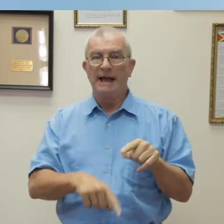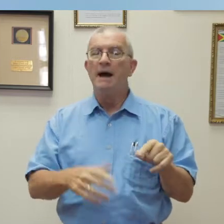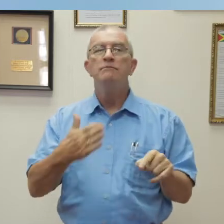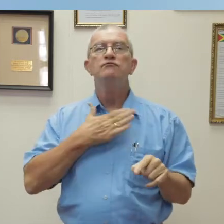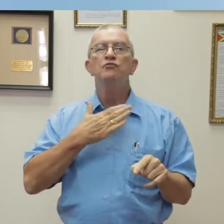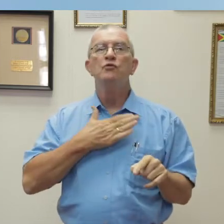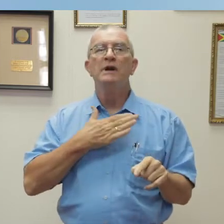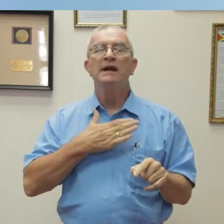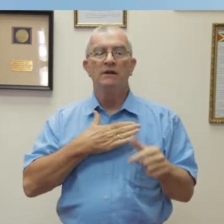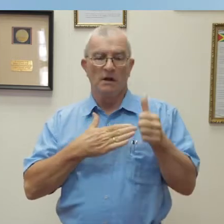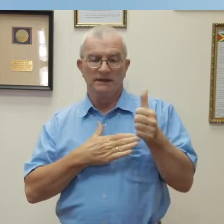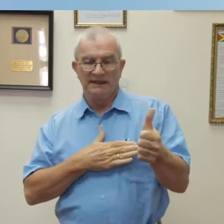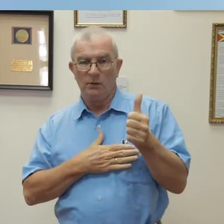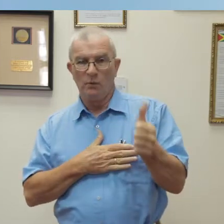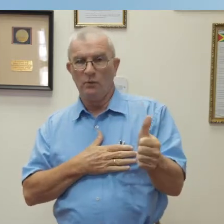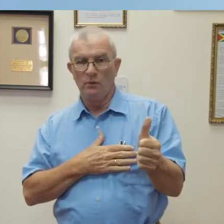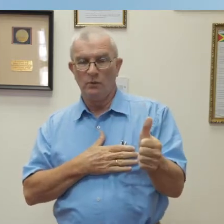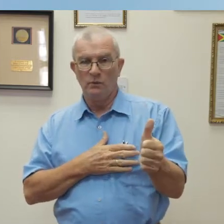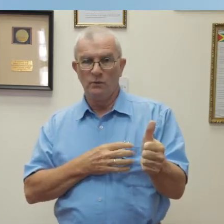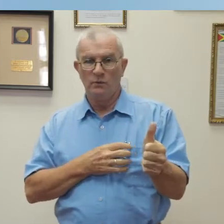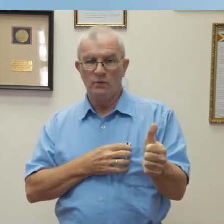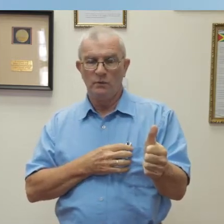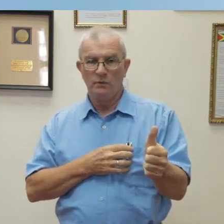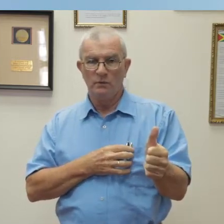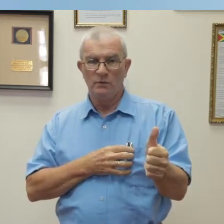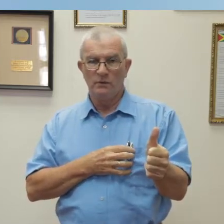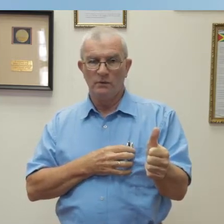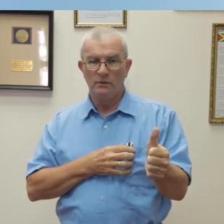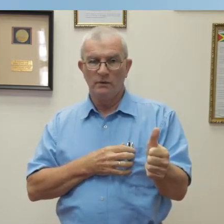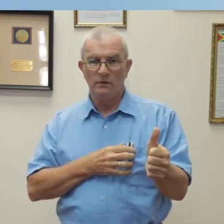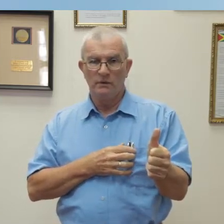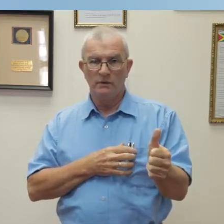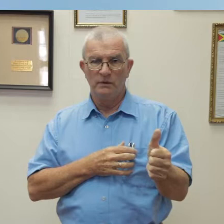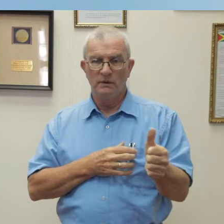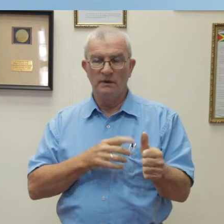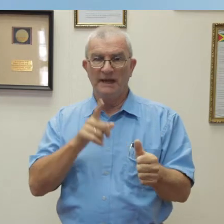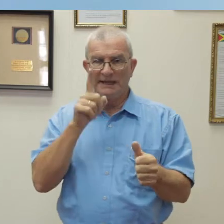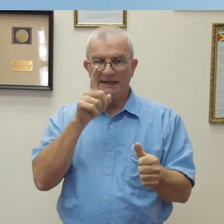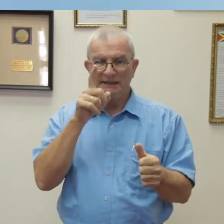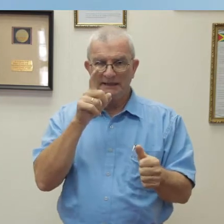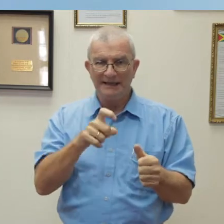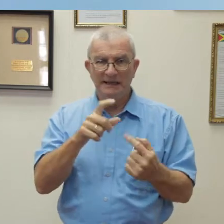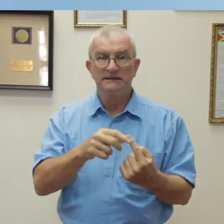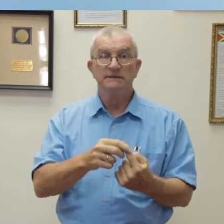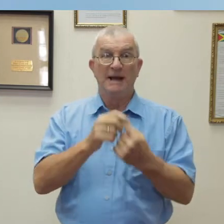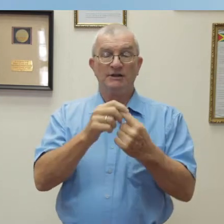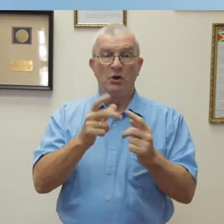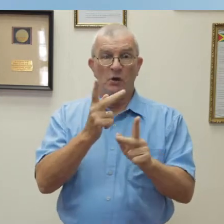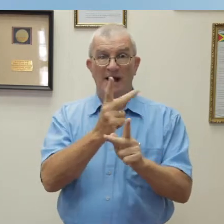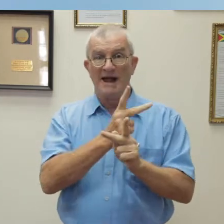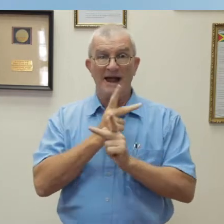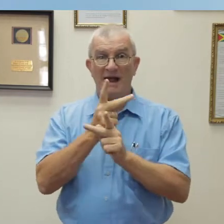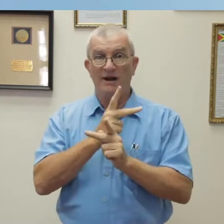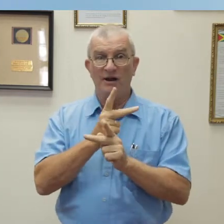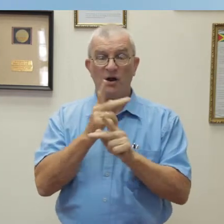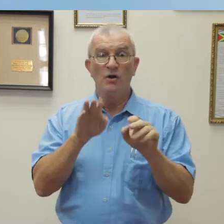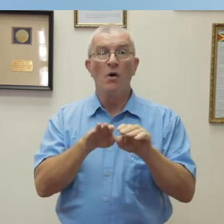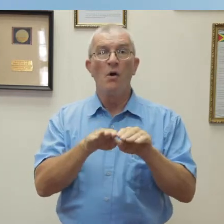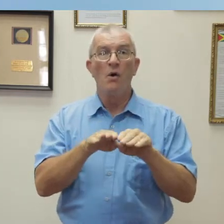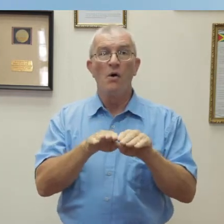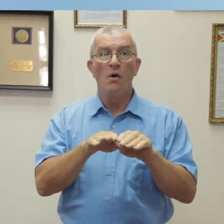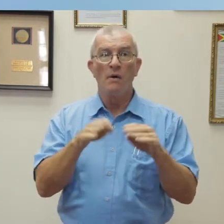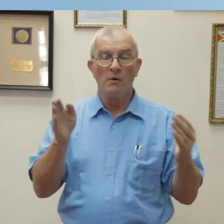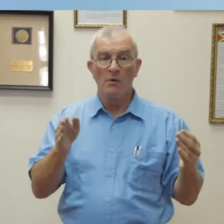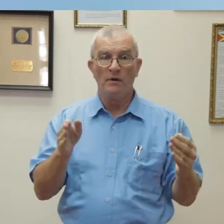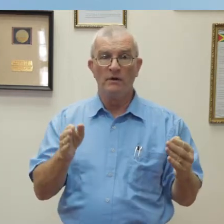treated with the usual sort of care that they will get on an open ward.